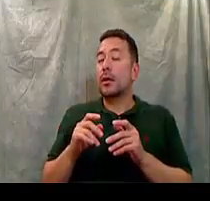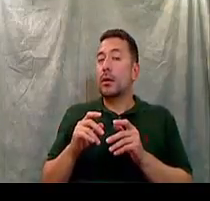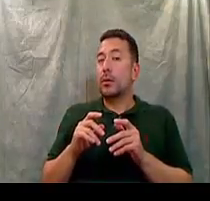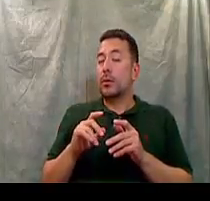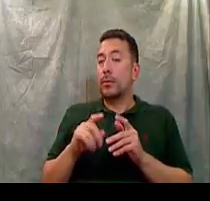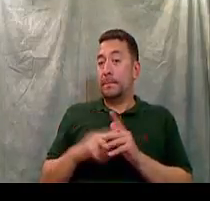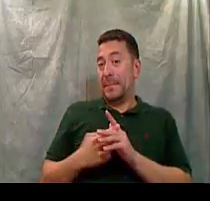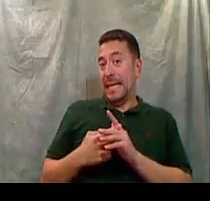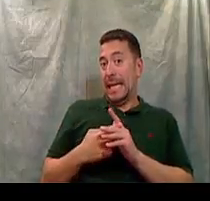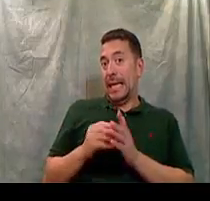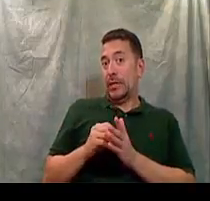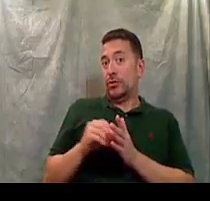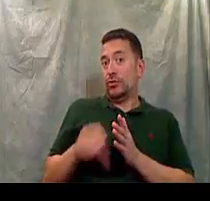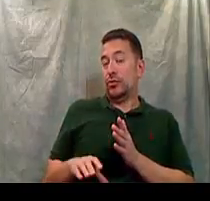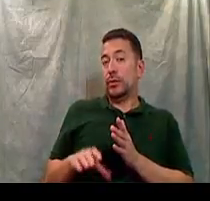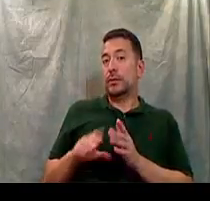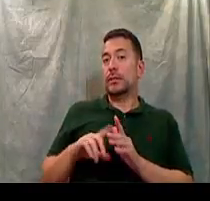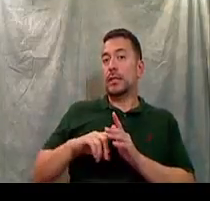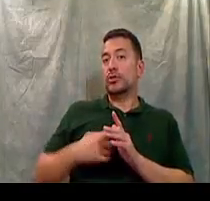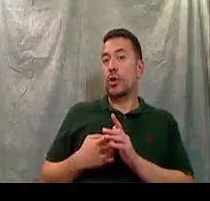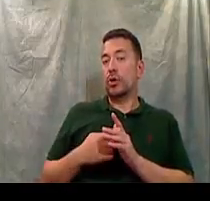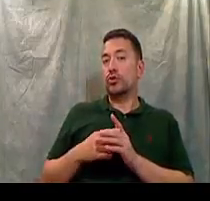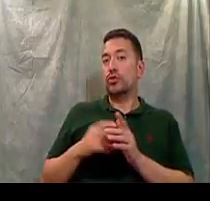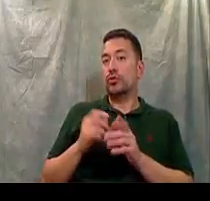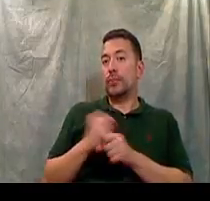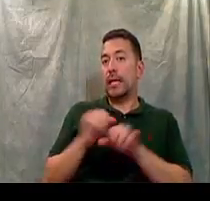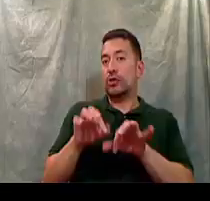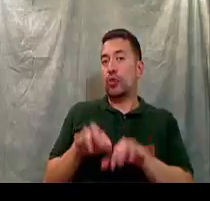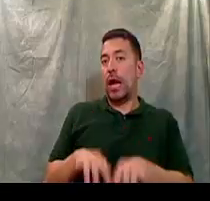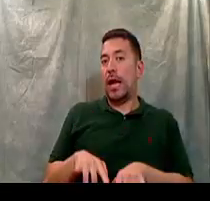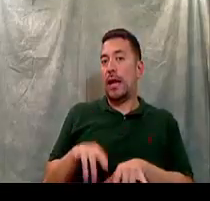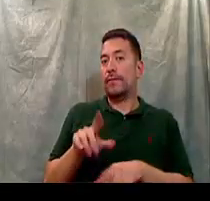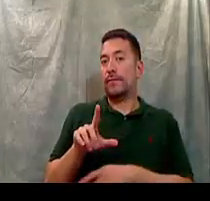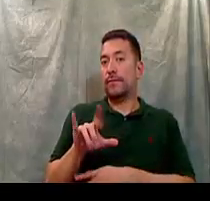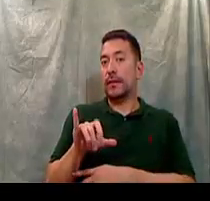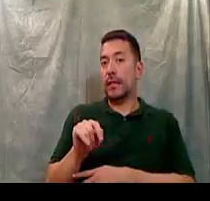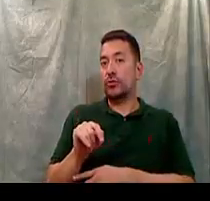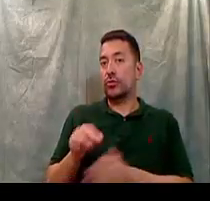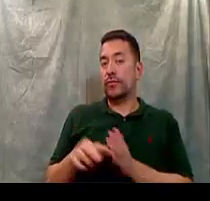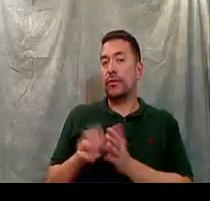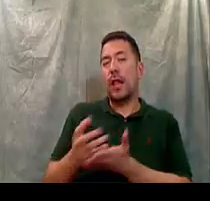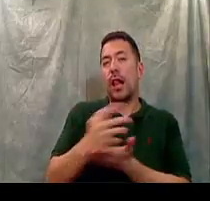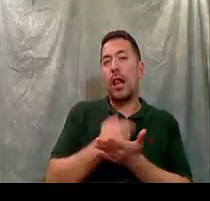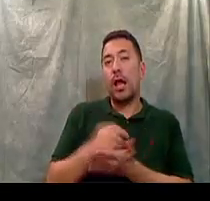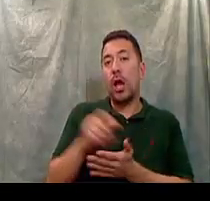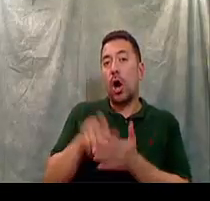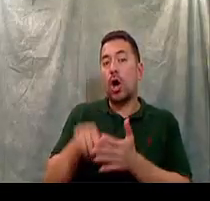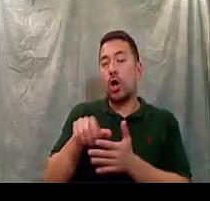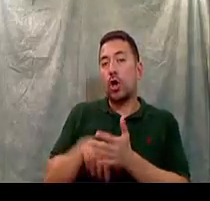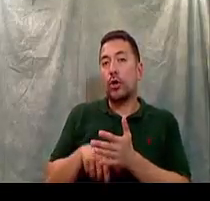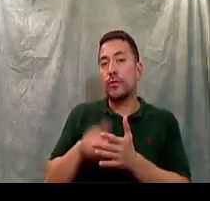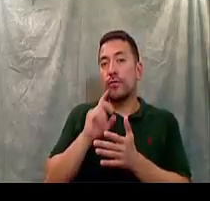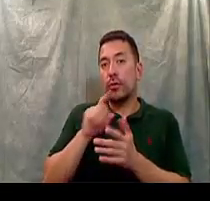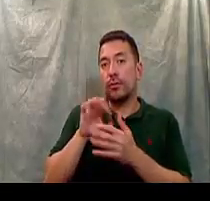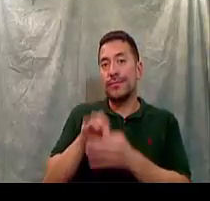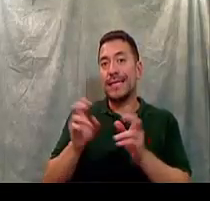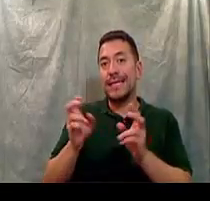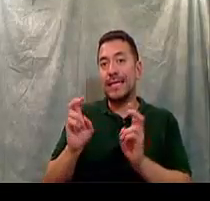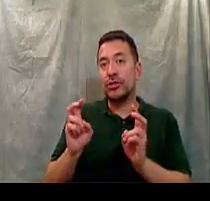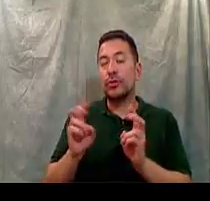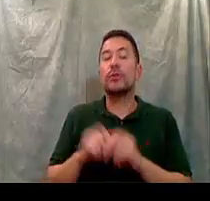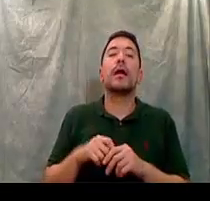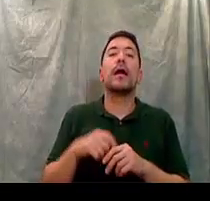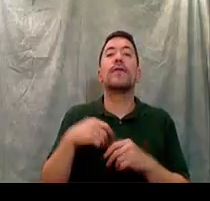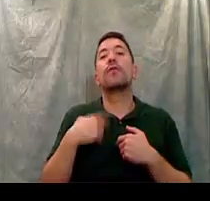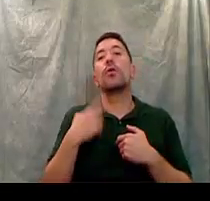in their first draft of a literature review, as they put articles together or curate articles together on an issue, is that they want to go